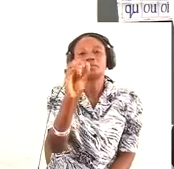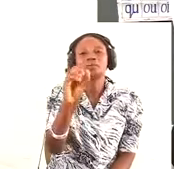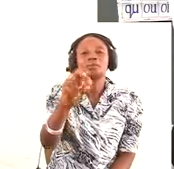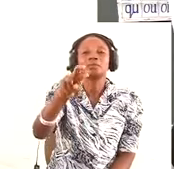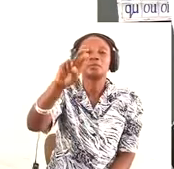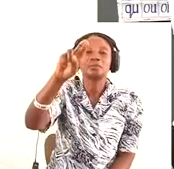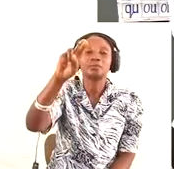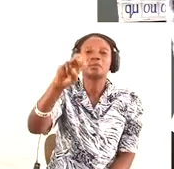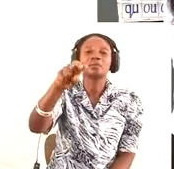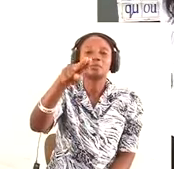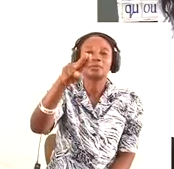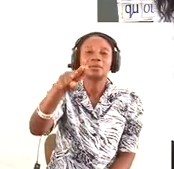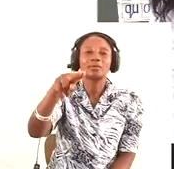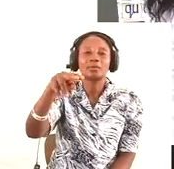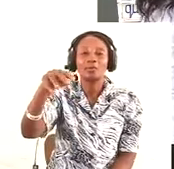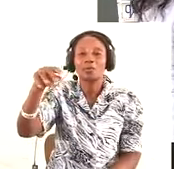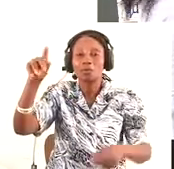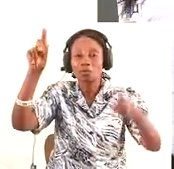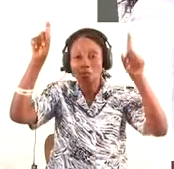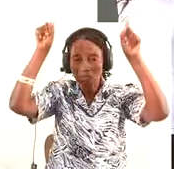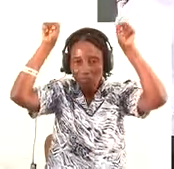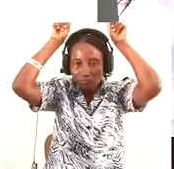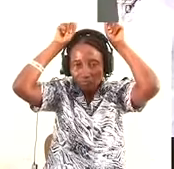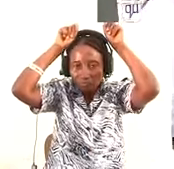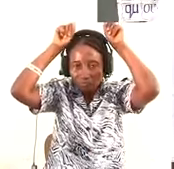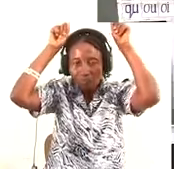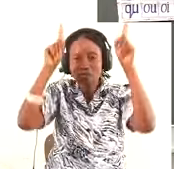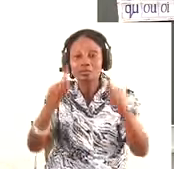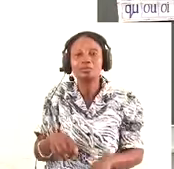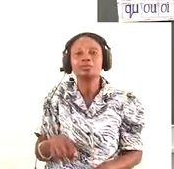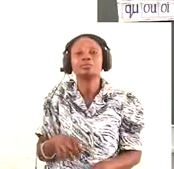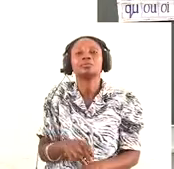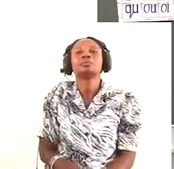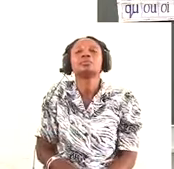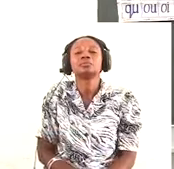Horn. As in horn. Let's go again.